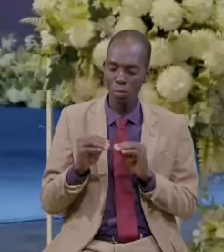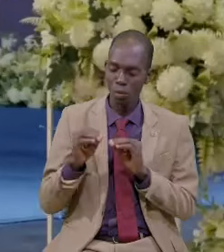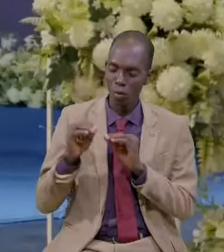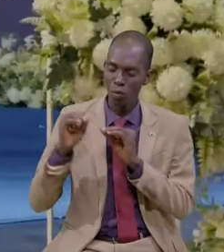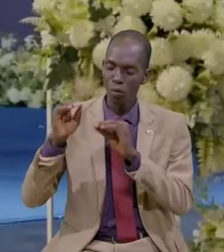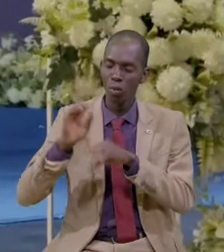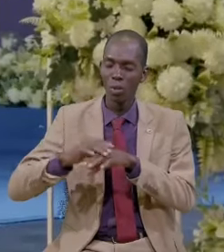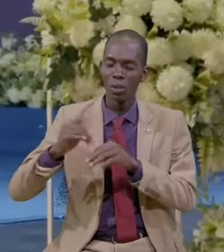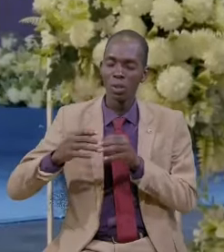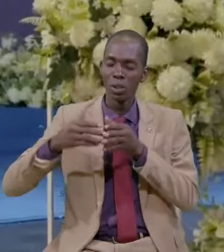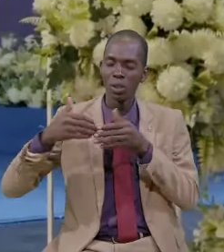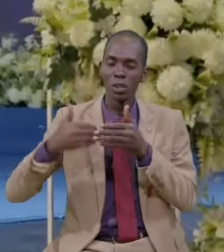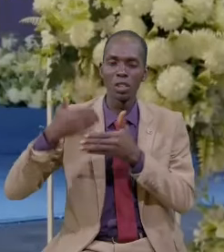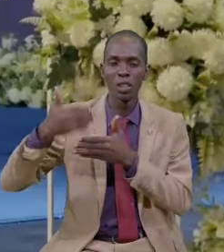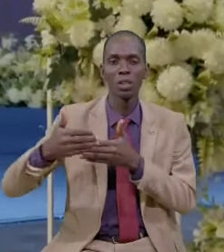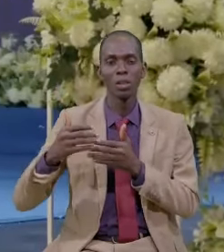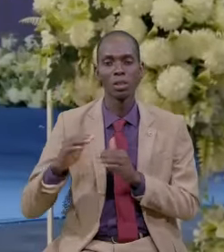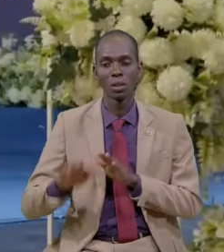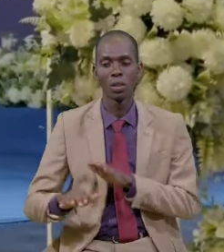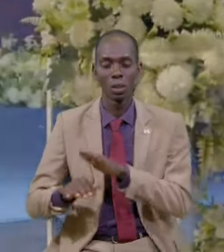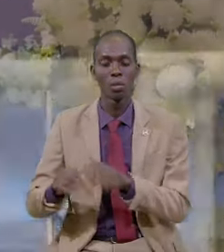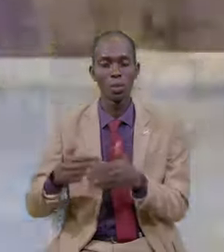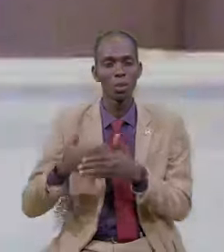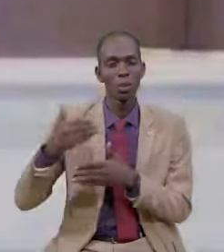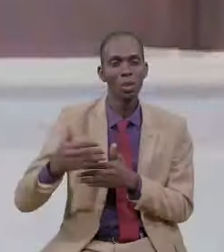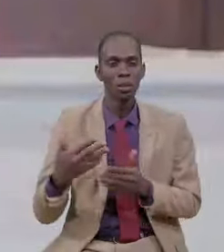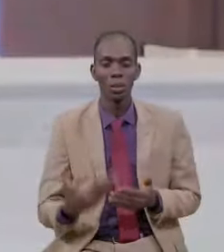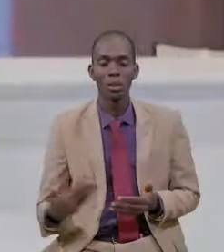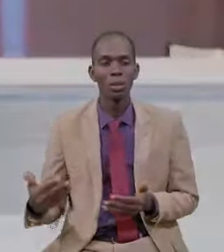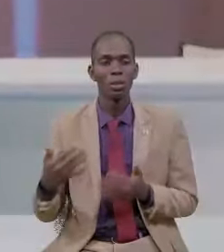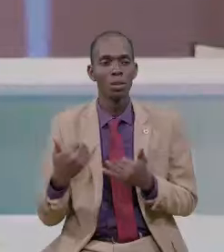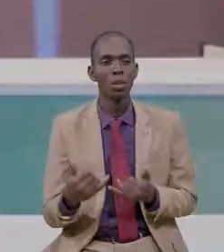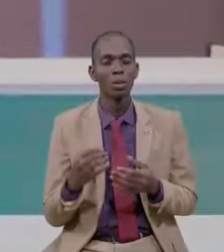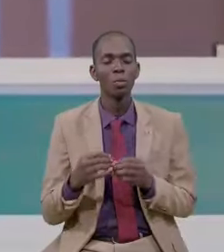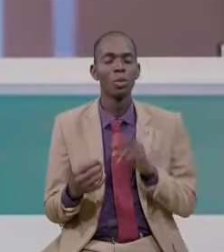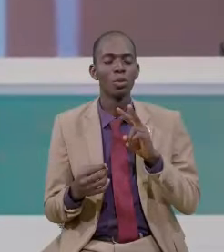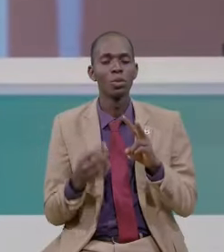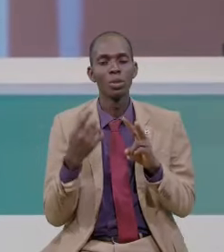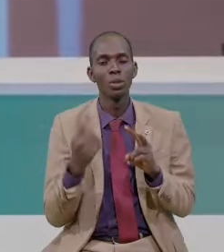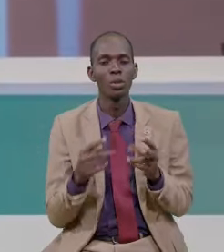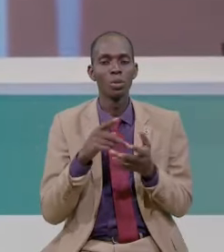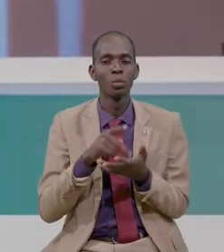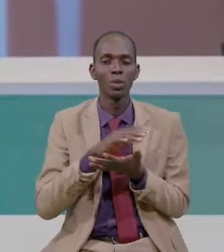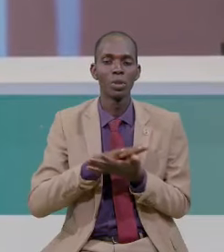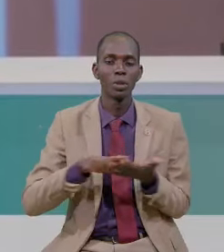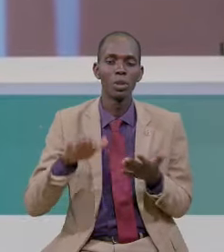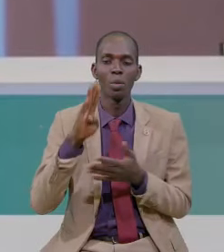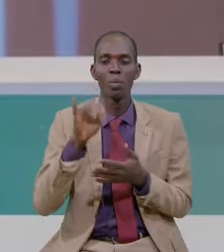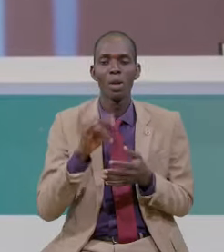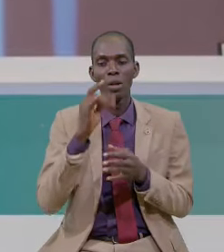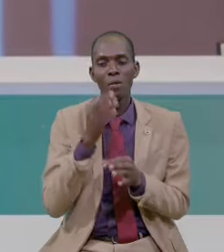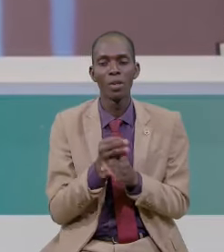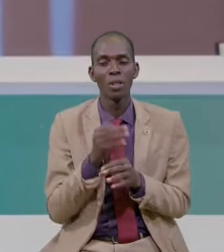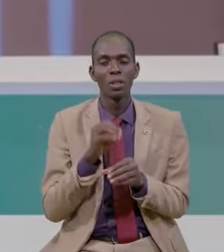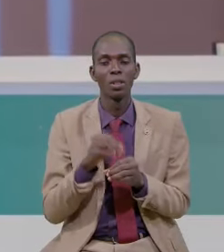We're looking at number two here. Number two is the purity by faith in his faithful,